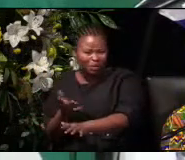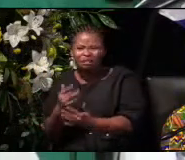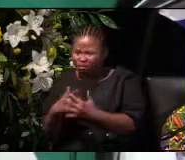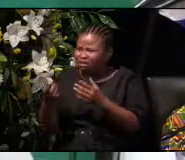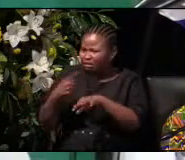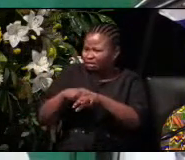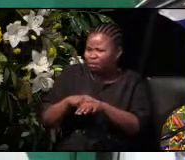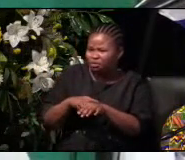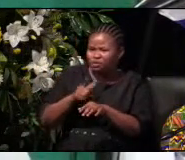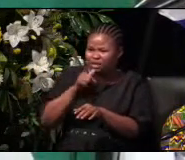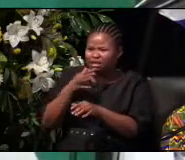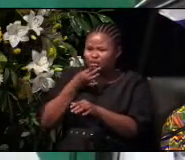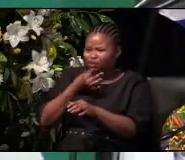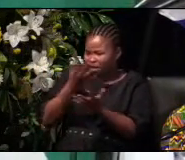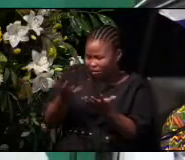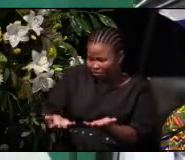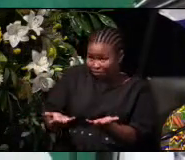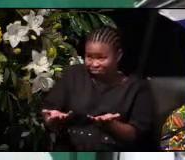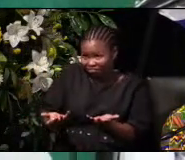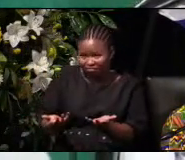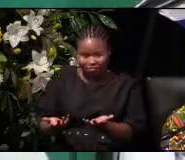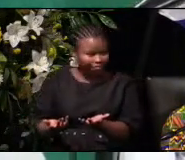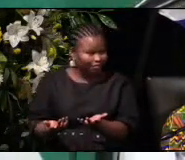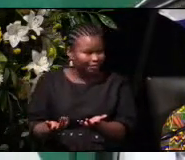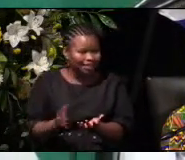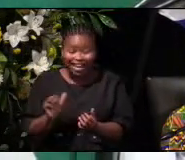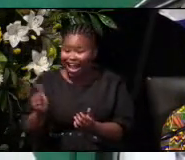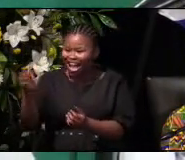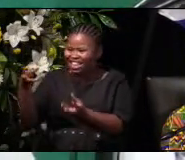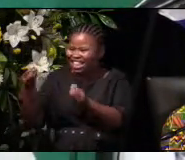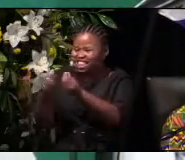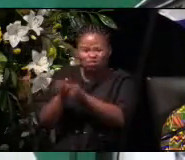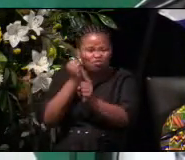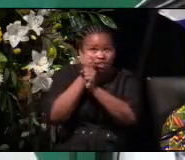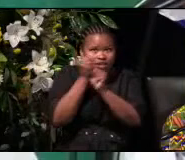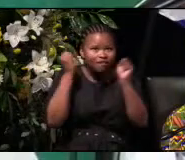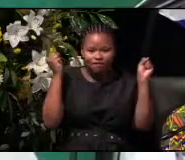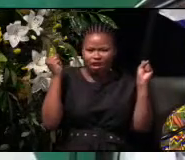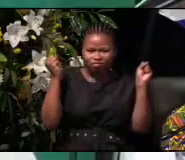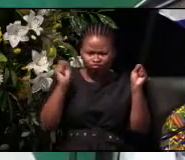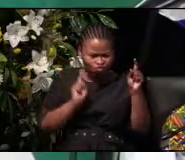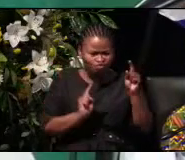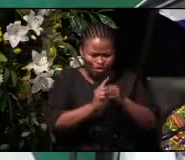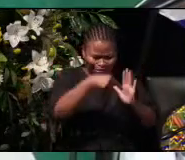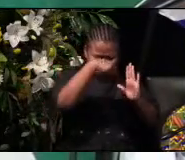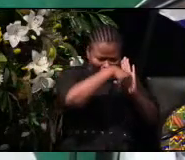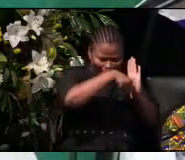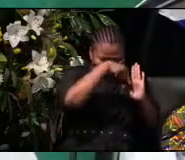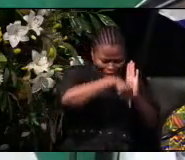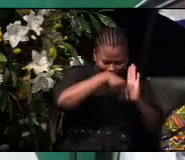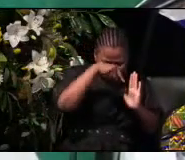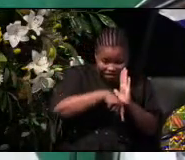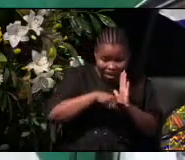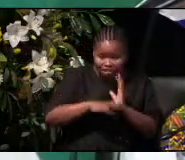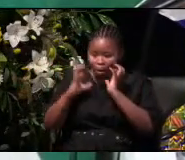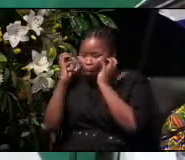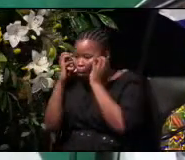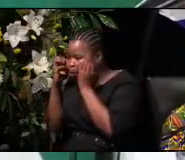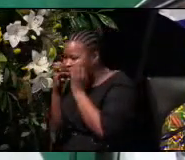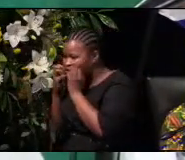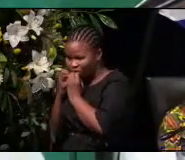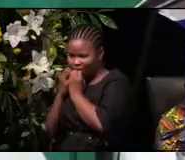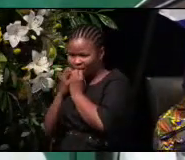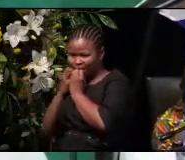one is saying here but those things we never actually go deeper as Moses